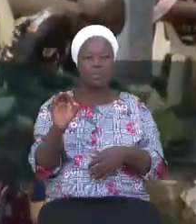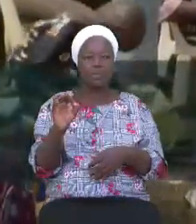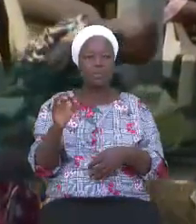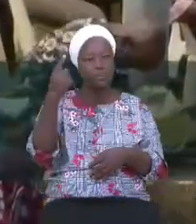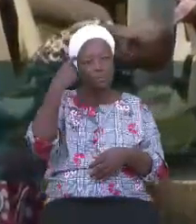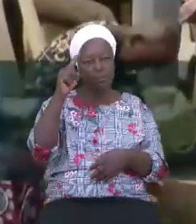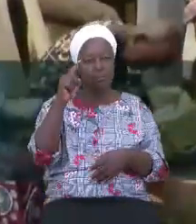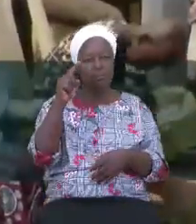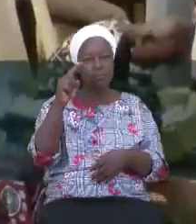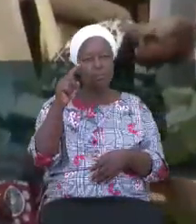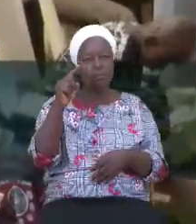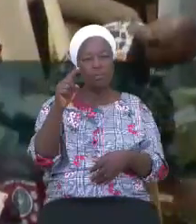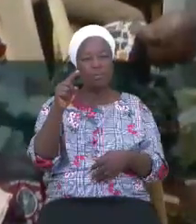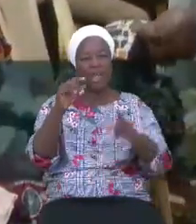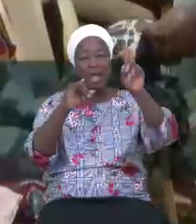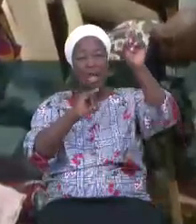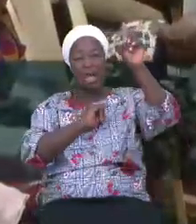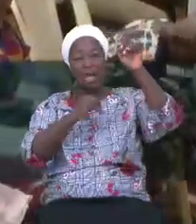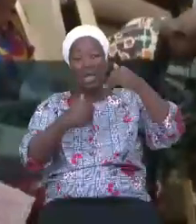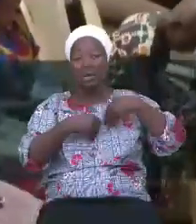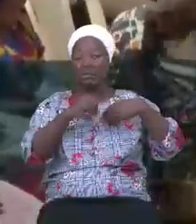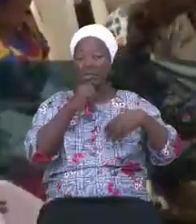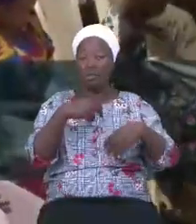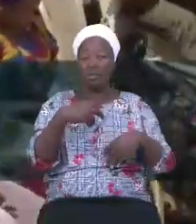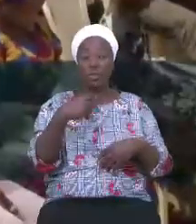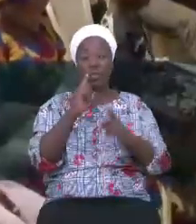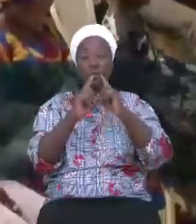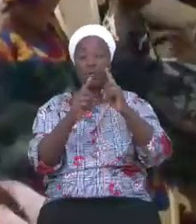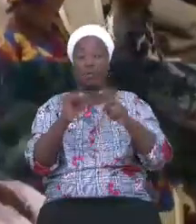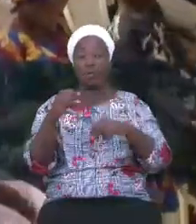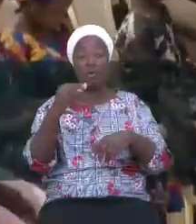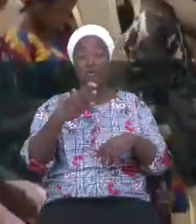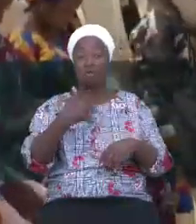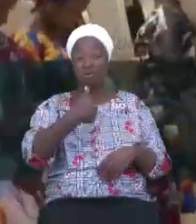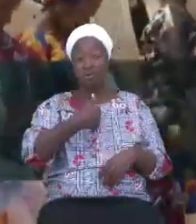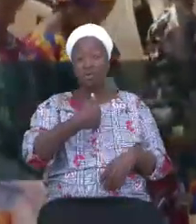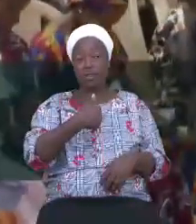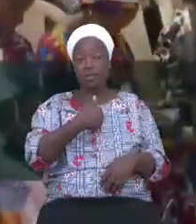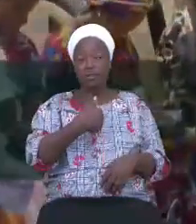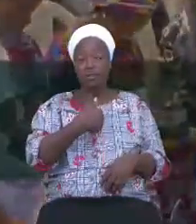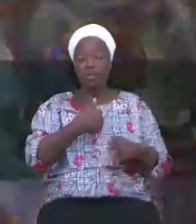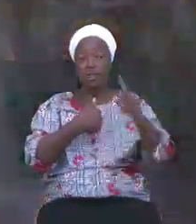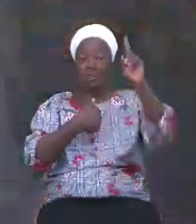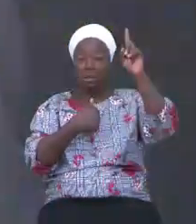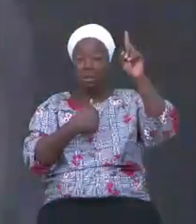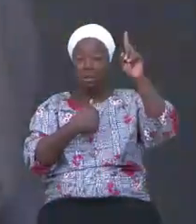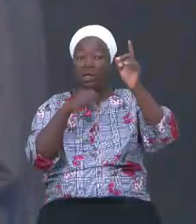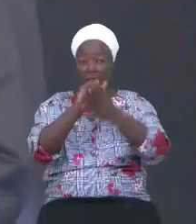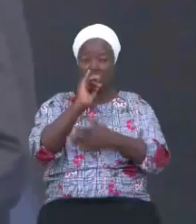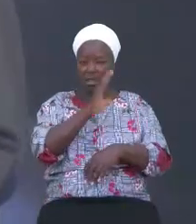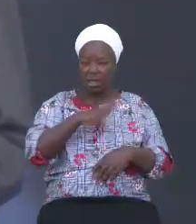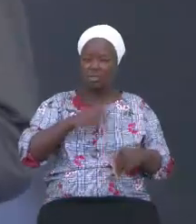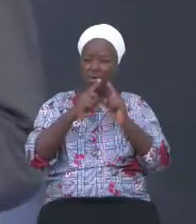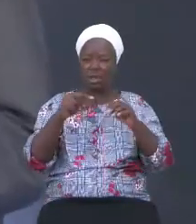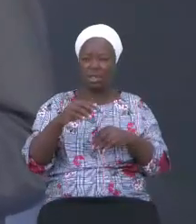For I have not spoken of myself. That's Christ talking. Christ